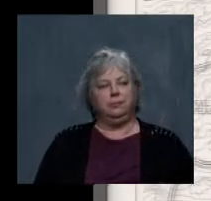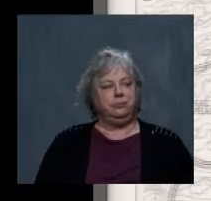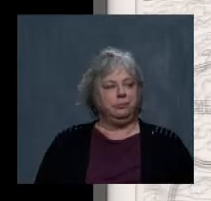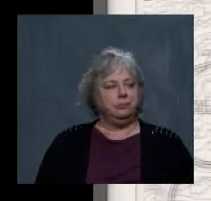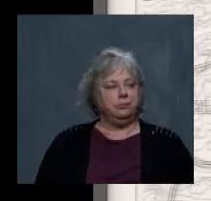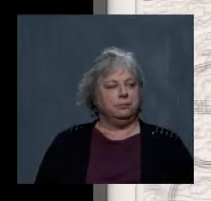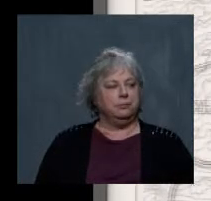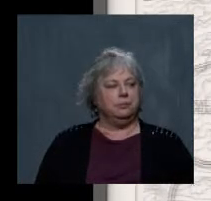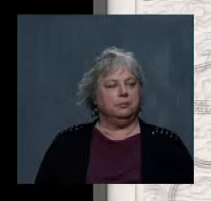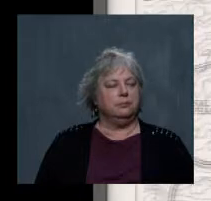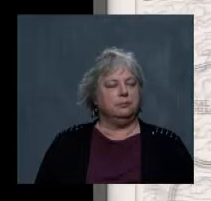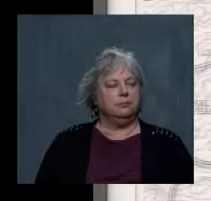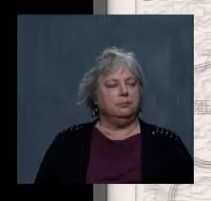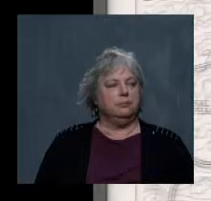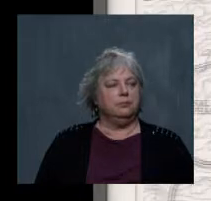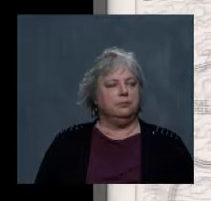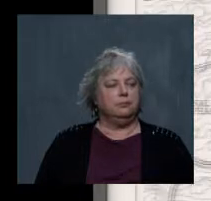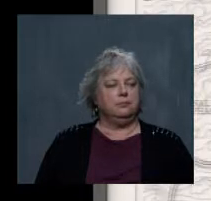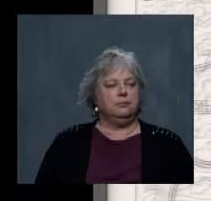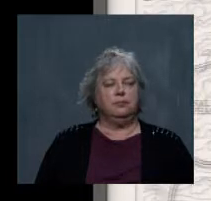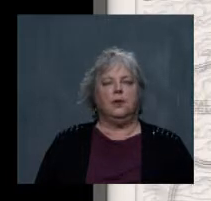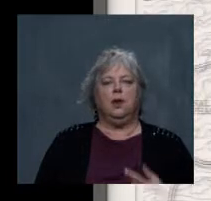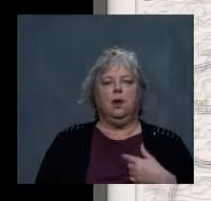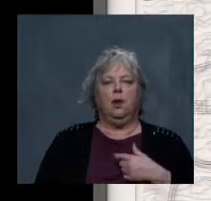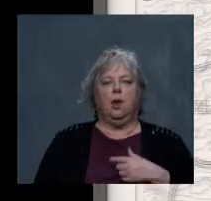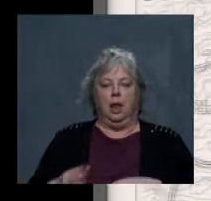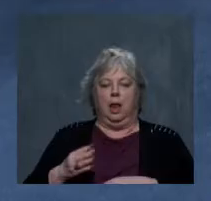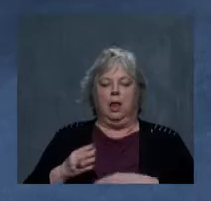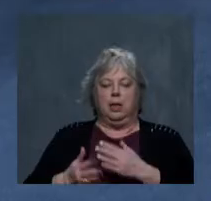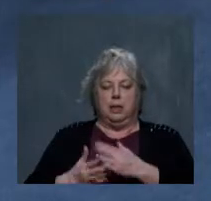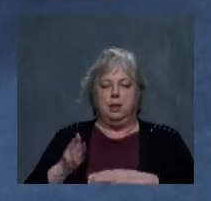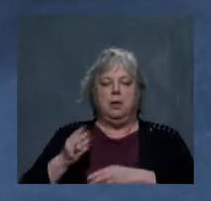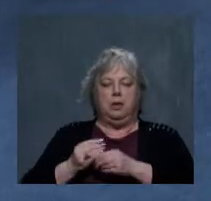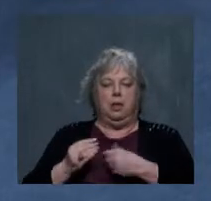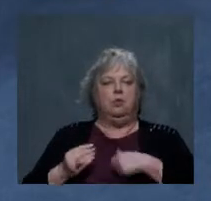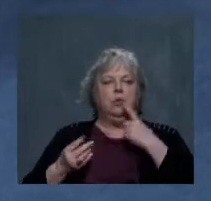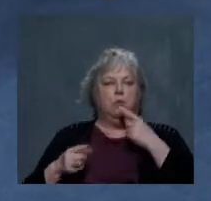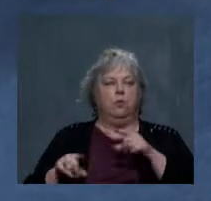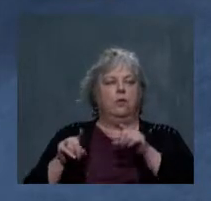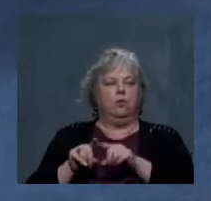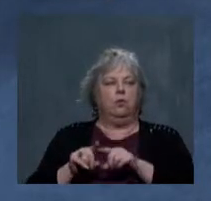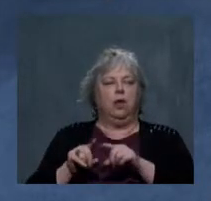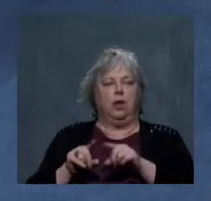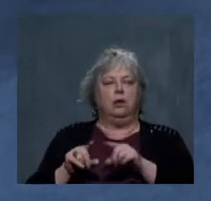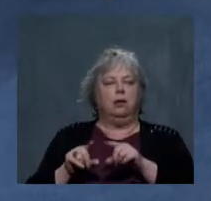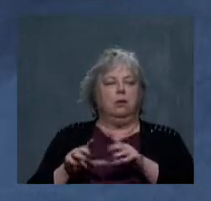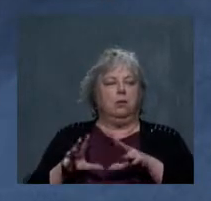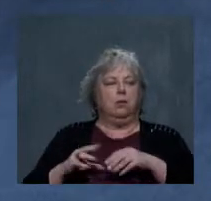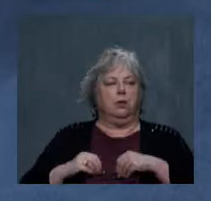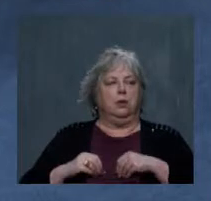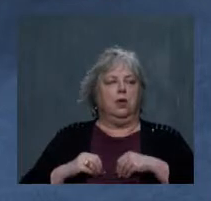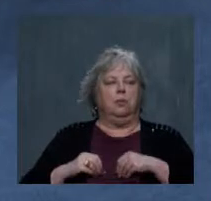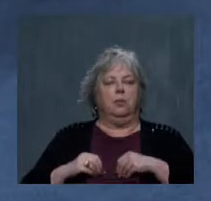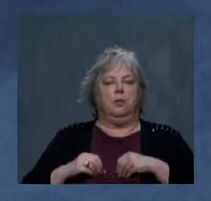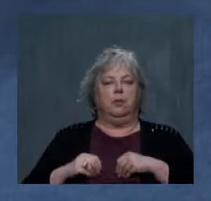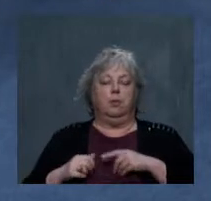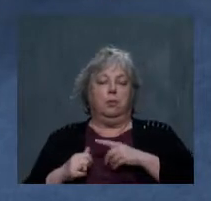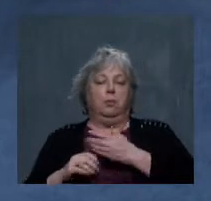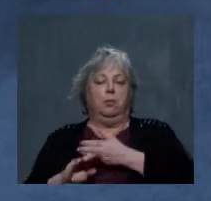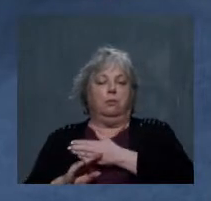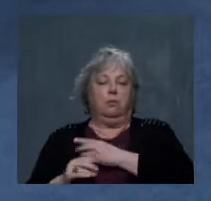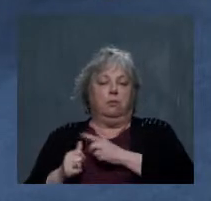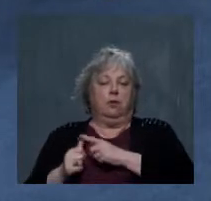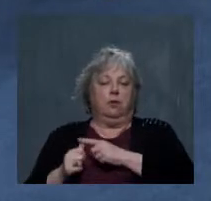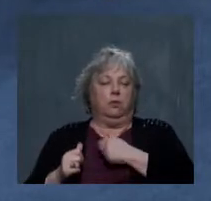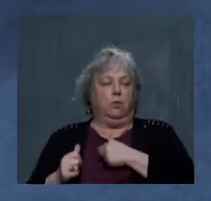In terms of, these are the additions that we've agreed to make a condition of this preliminary plat approval. We originally had a set